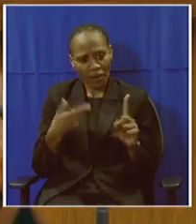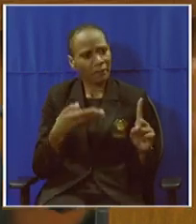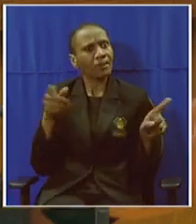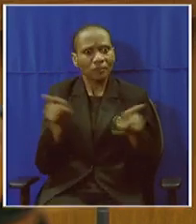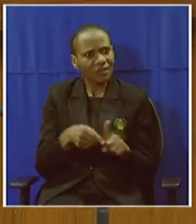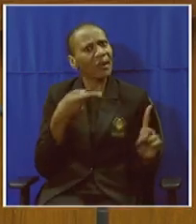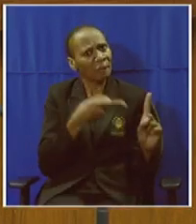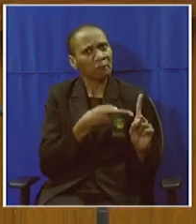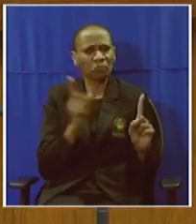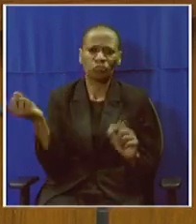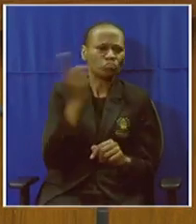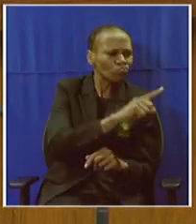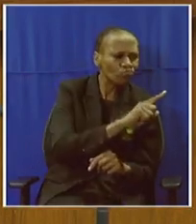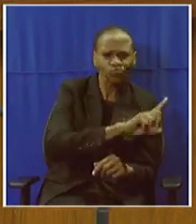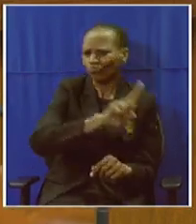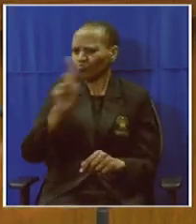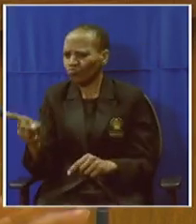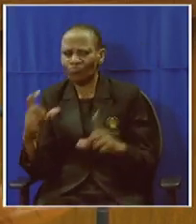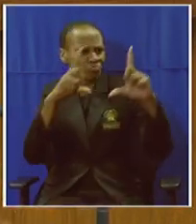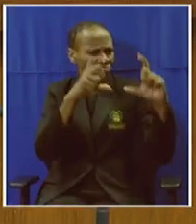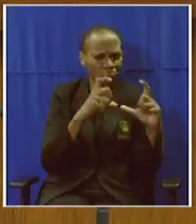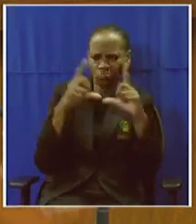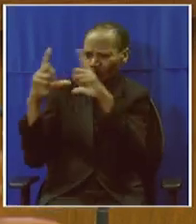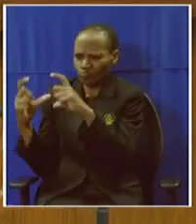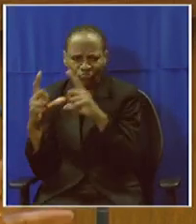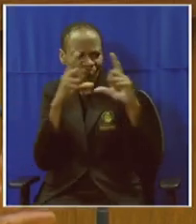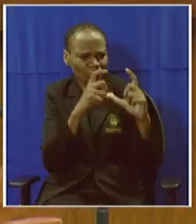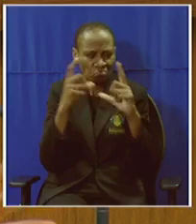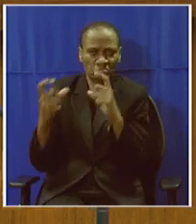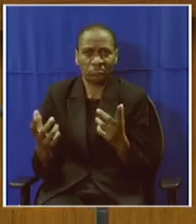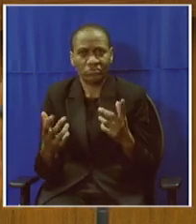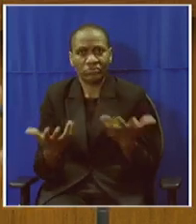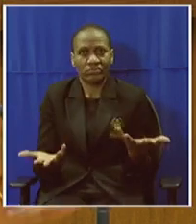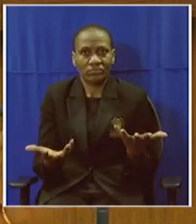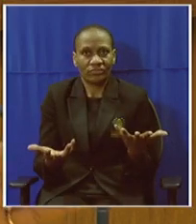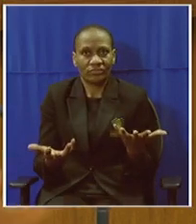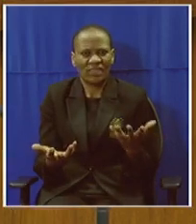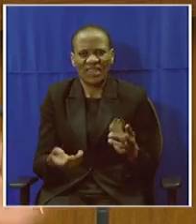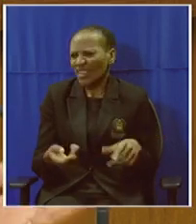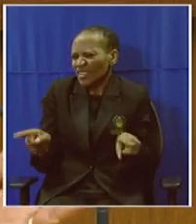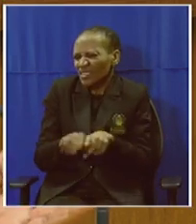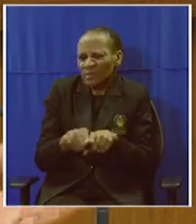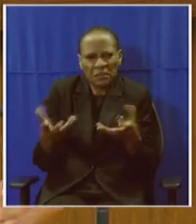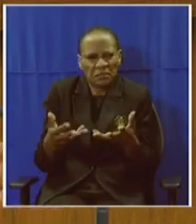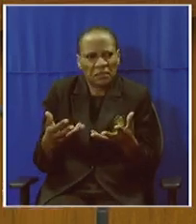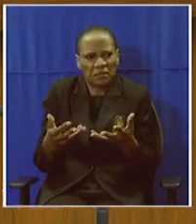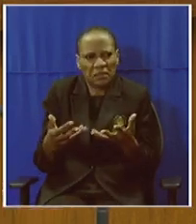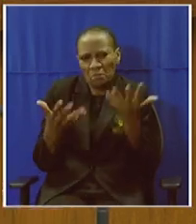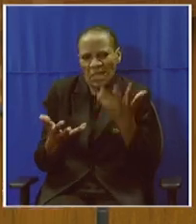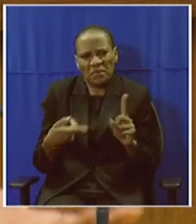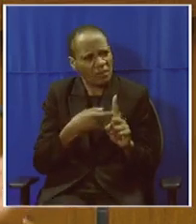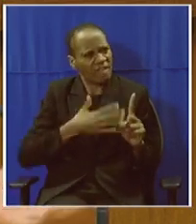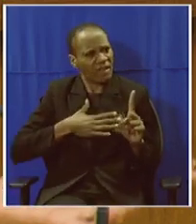same. She was moving from this table, taking photos. It was like she was saying goodbye, but none of us